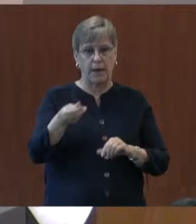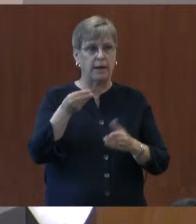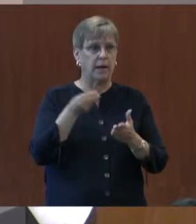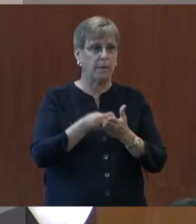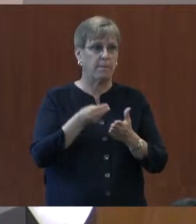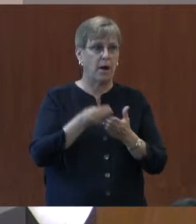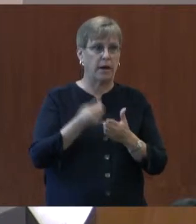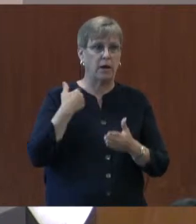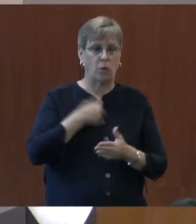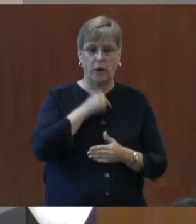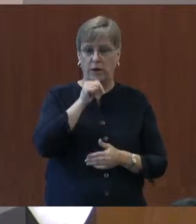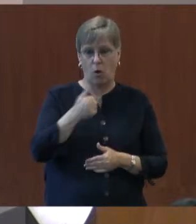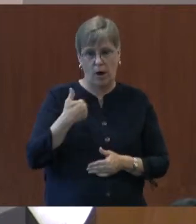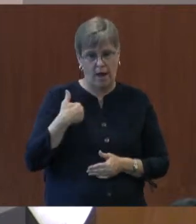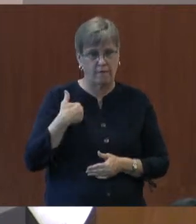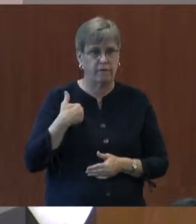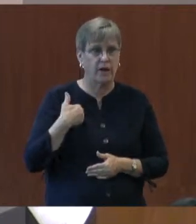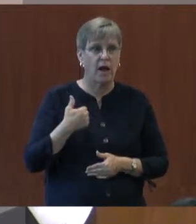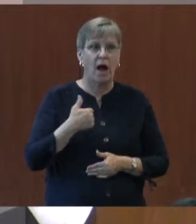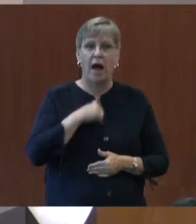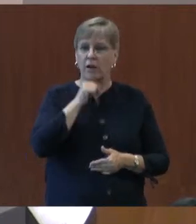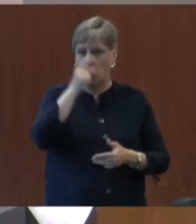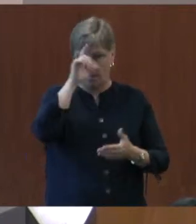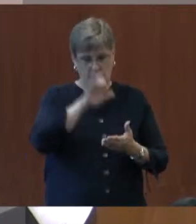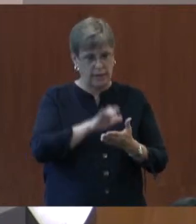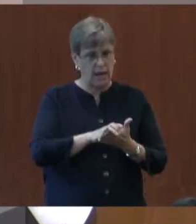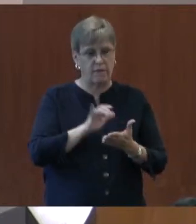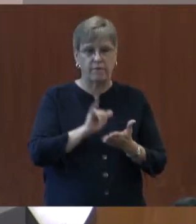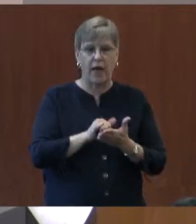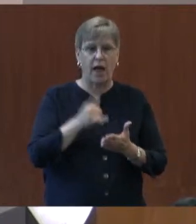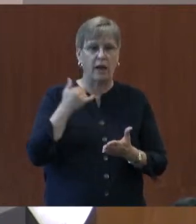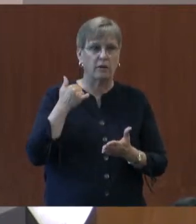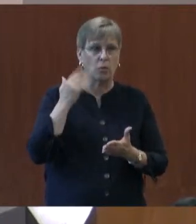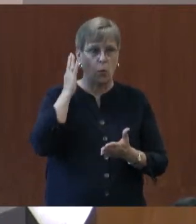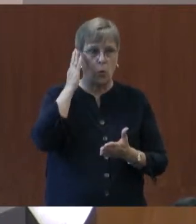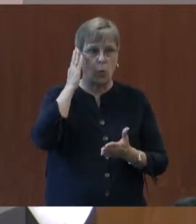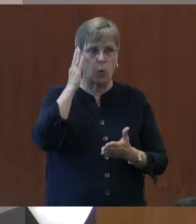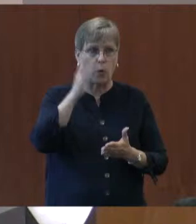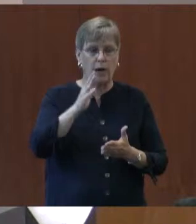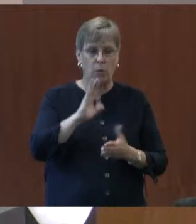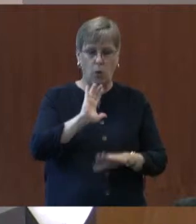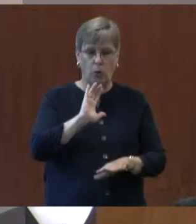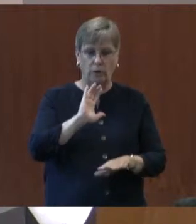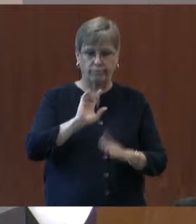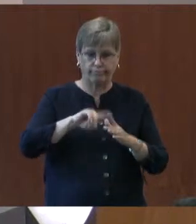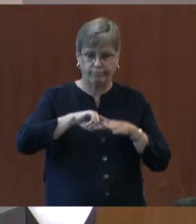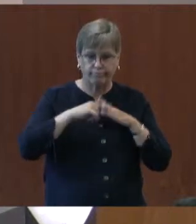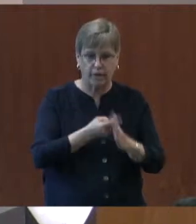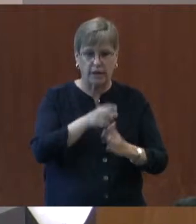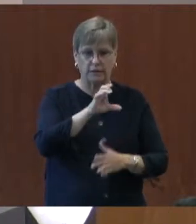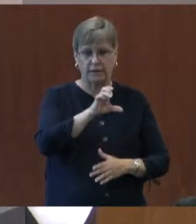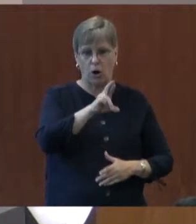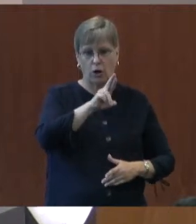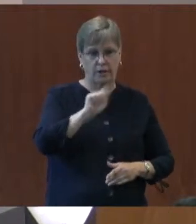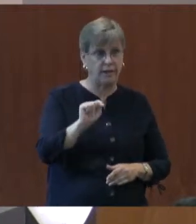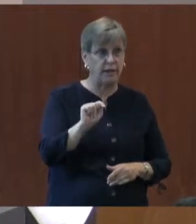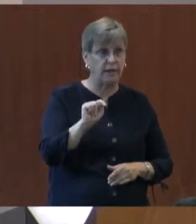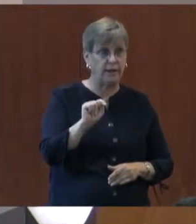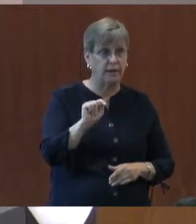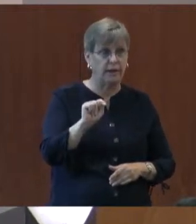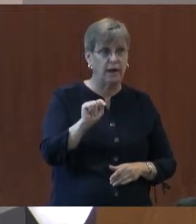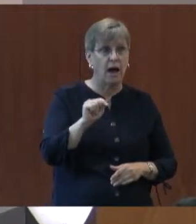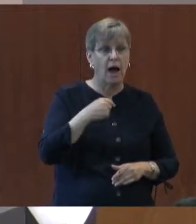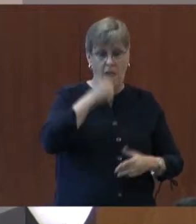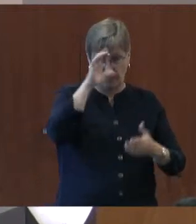money you don't have. I don't believe that we'll institute CRT. I do believe that as the